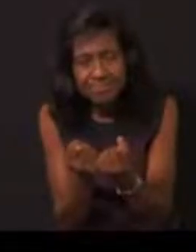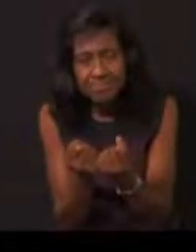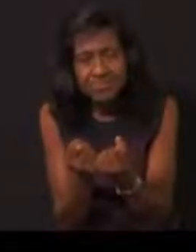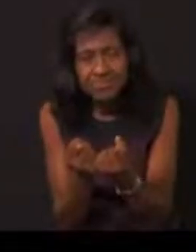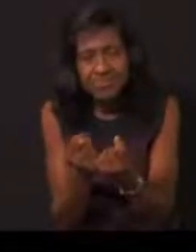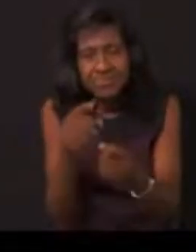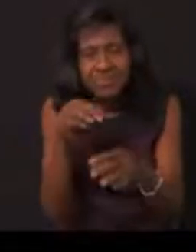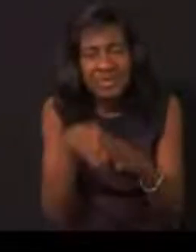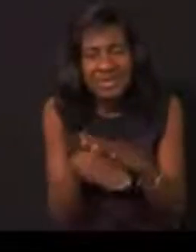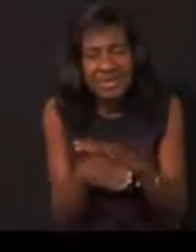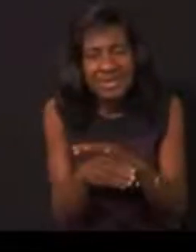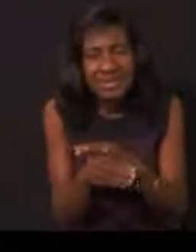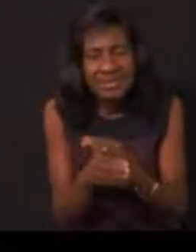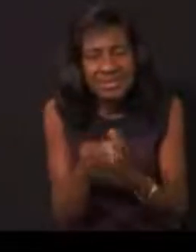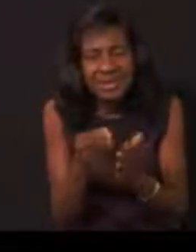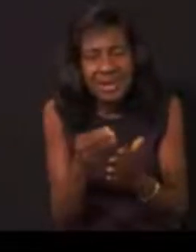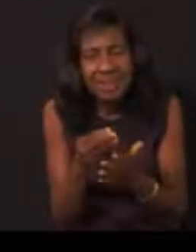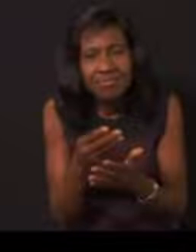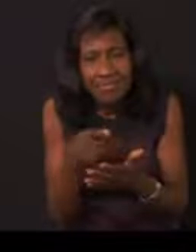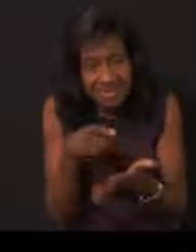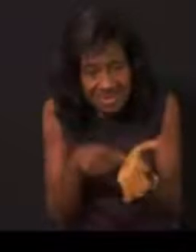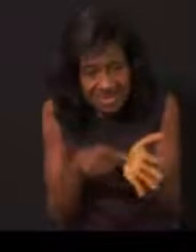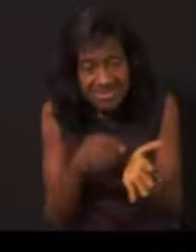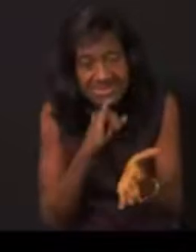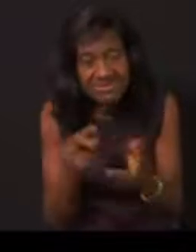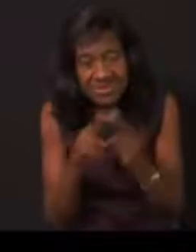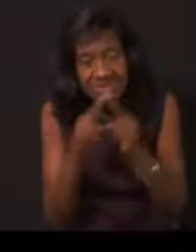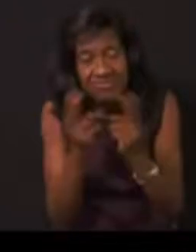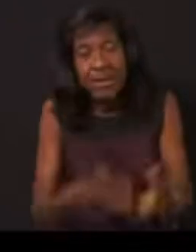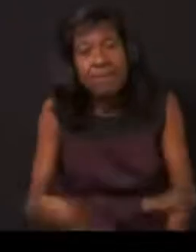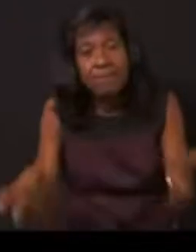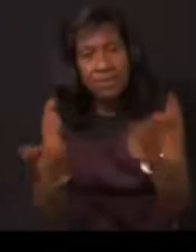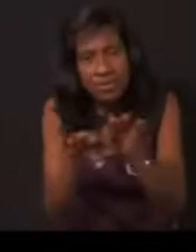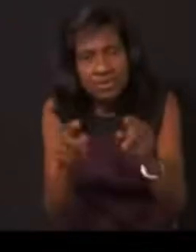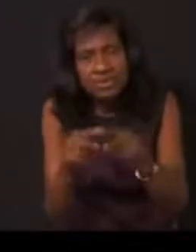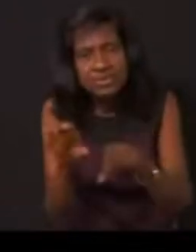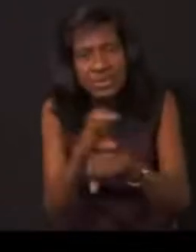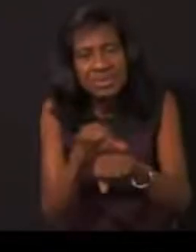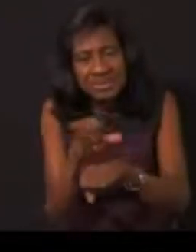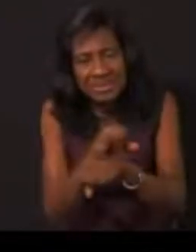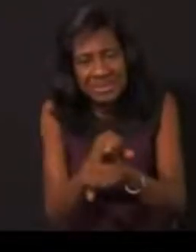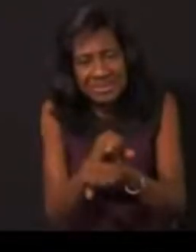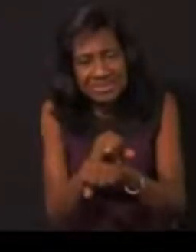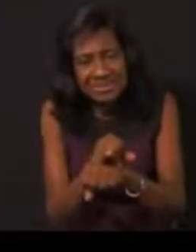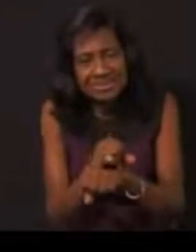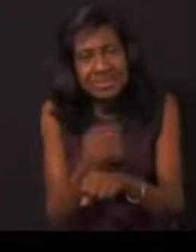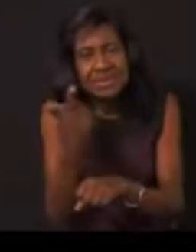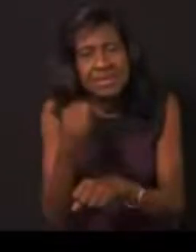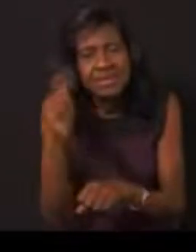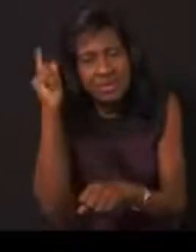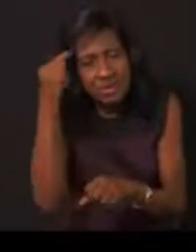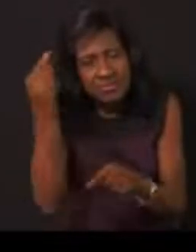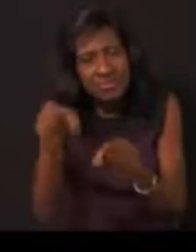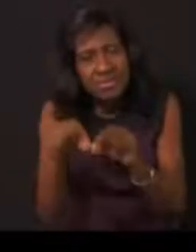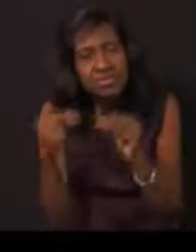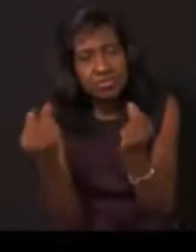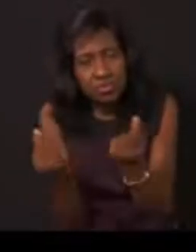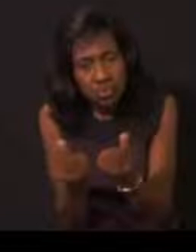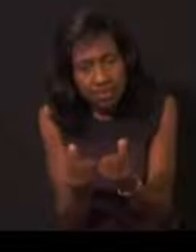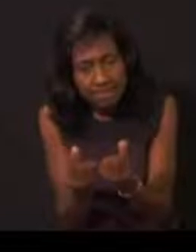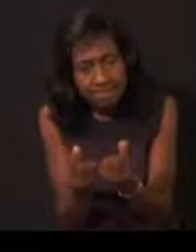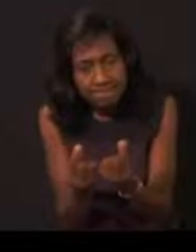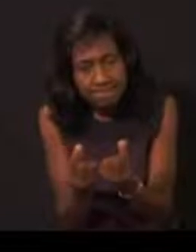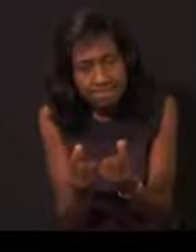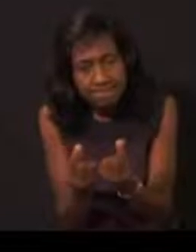of utmost importance to the nation as a whole. Our primary goal as a government, as we have